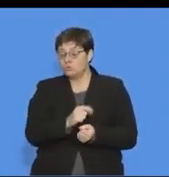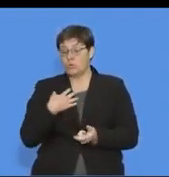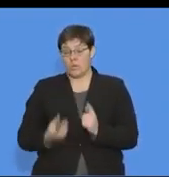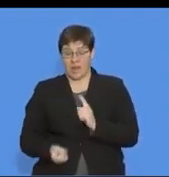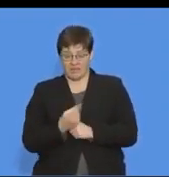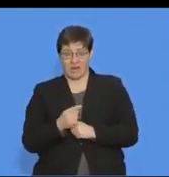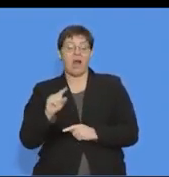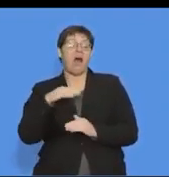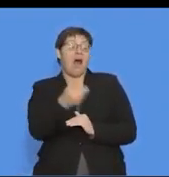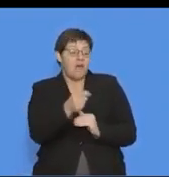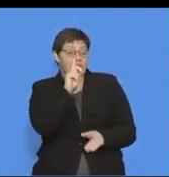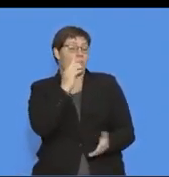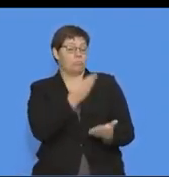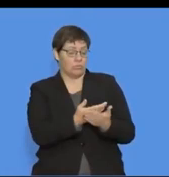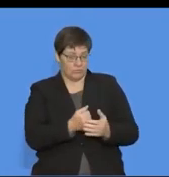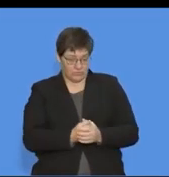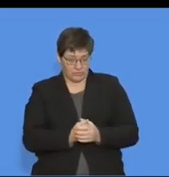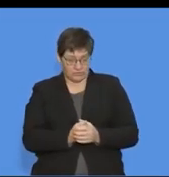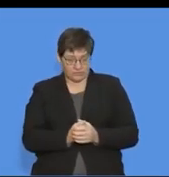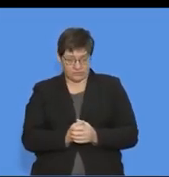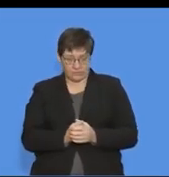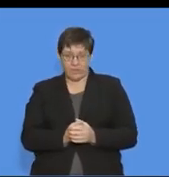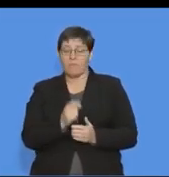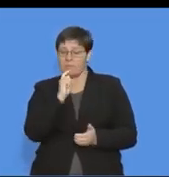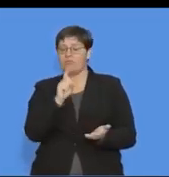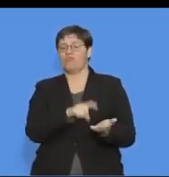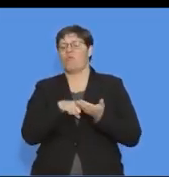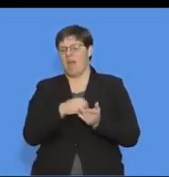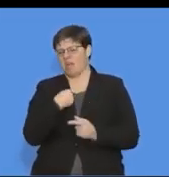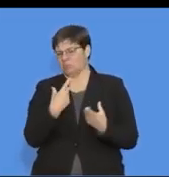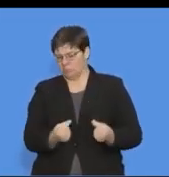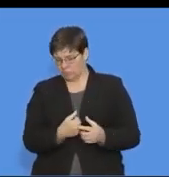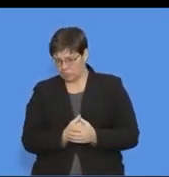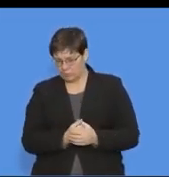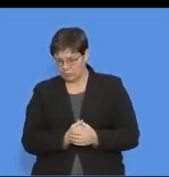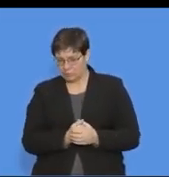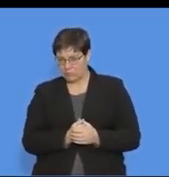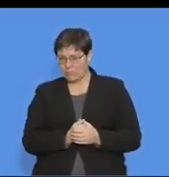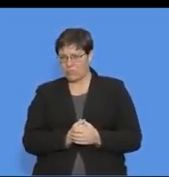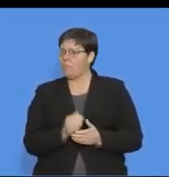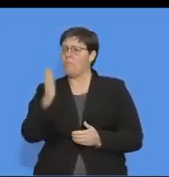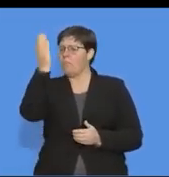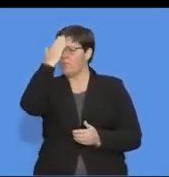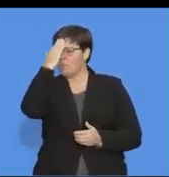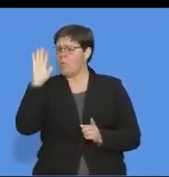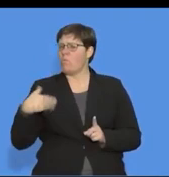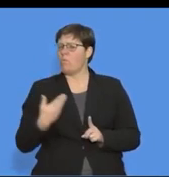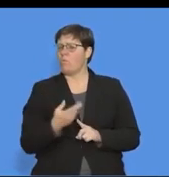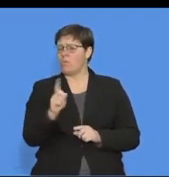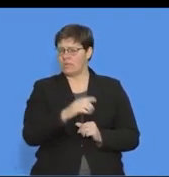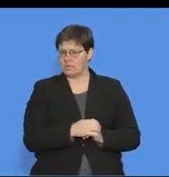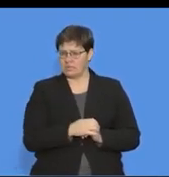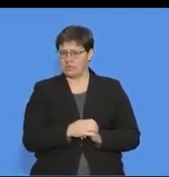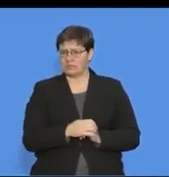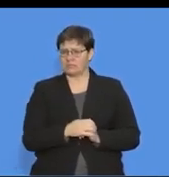after proving what I'm saying they are requiring us to actually prove. Now, what do I know so far? I know